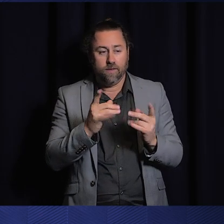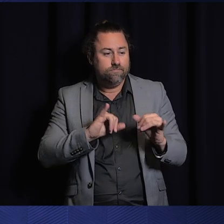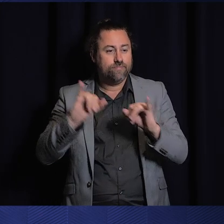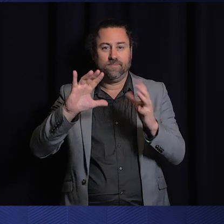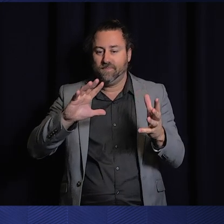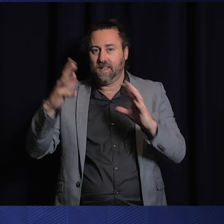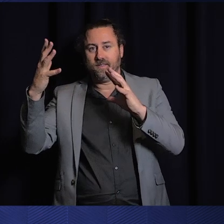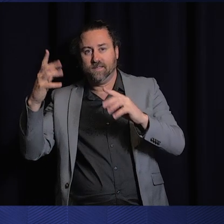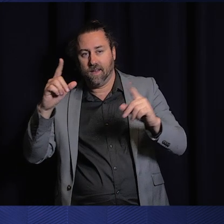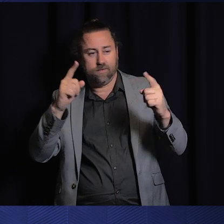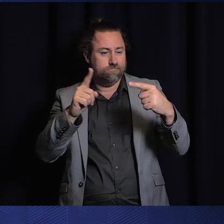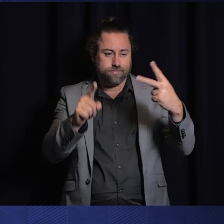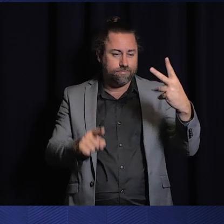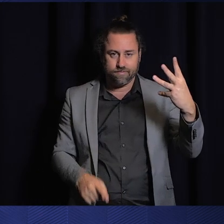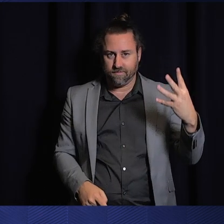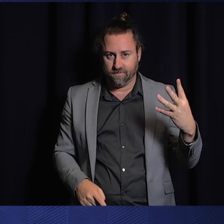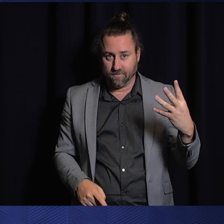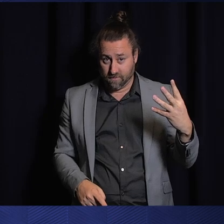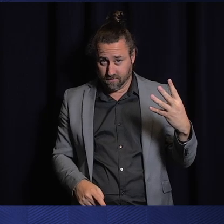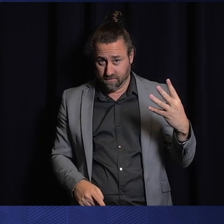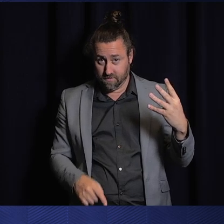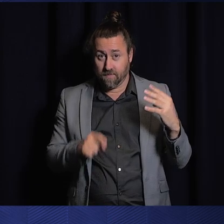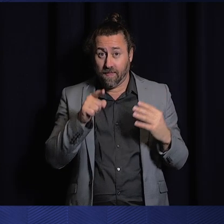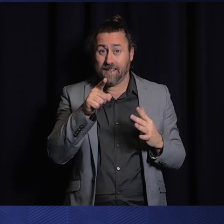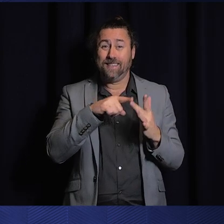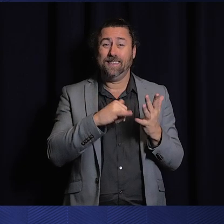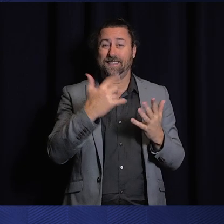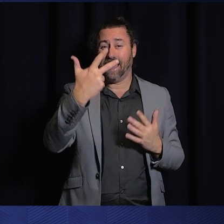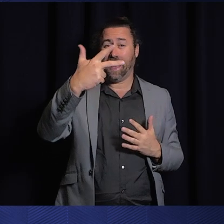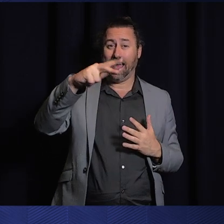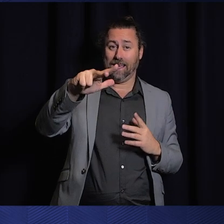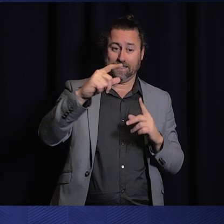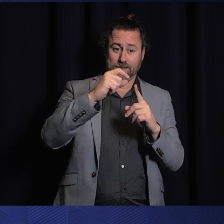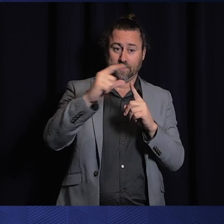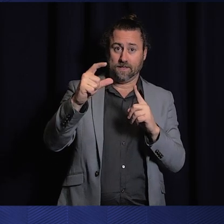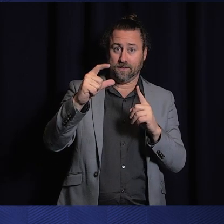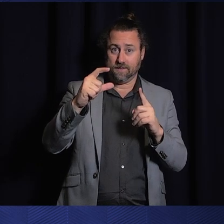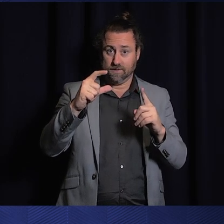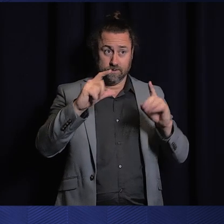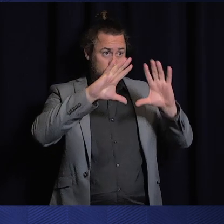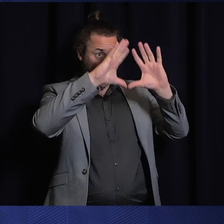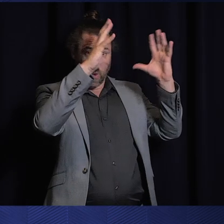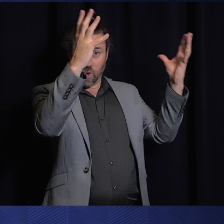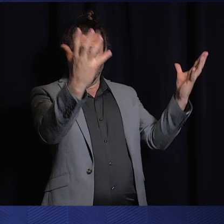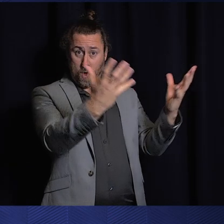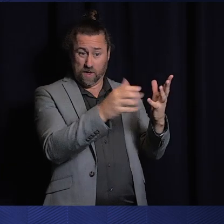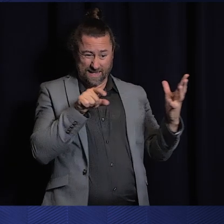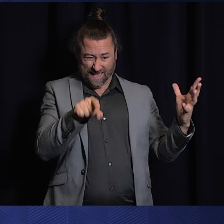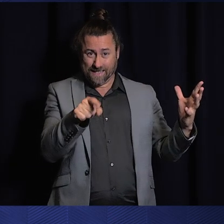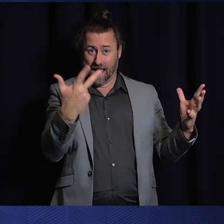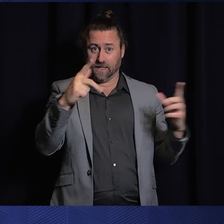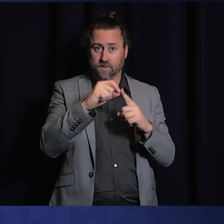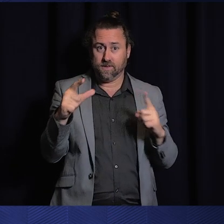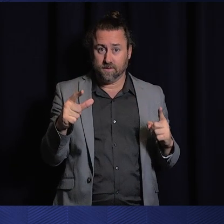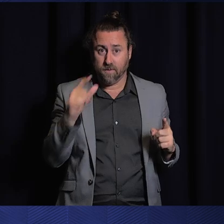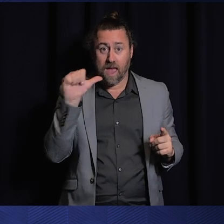region. That represents almost 80% of the global total. So Asia and the Pacific is by far the region